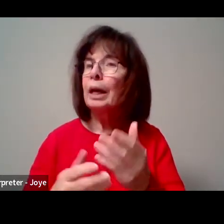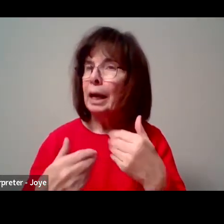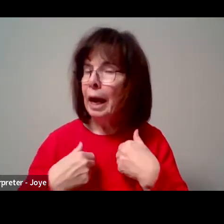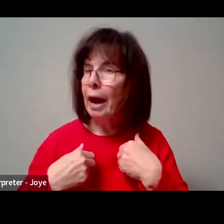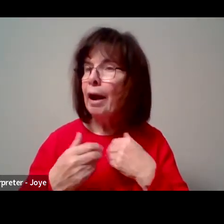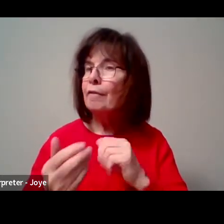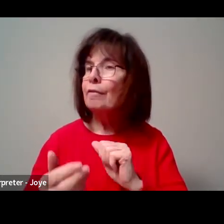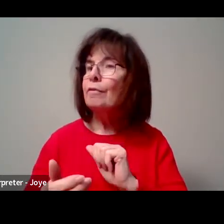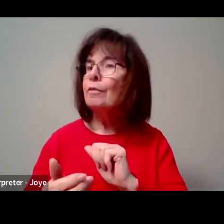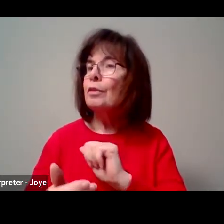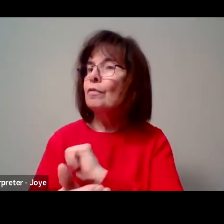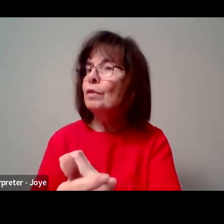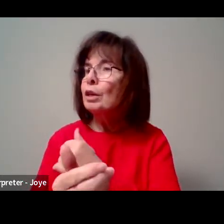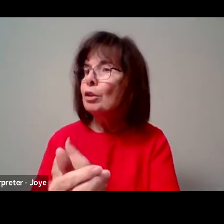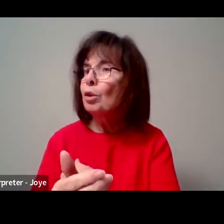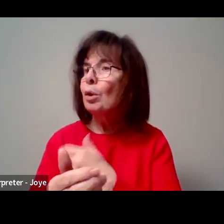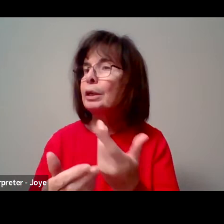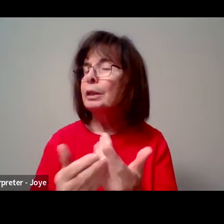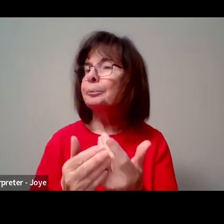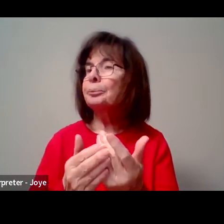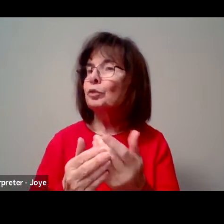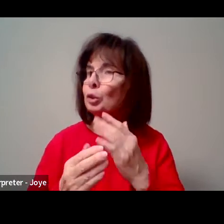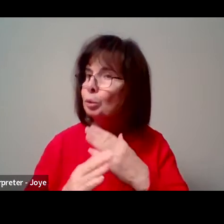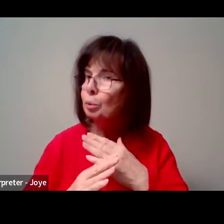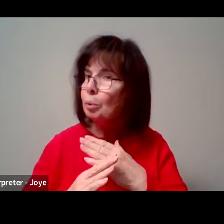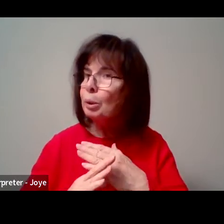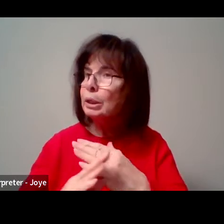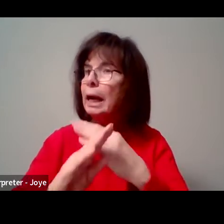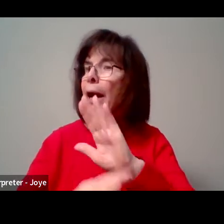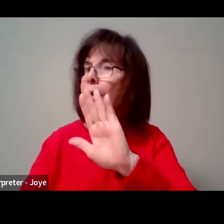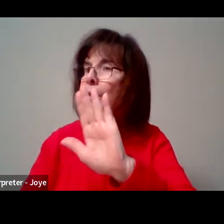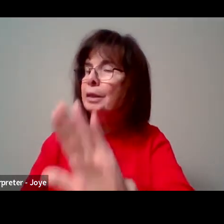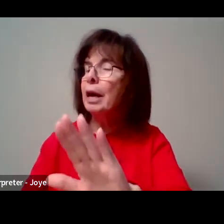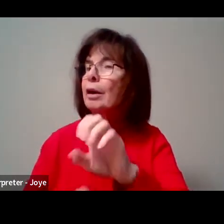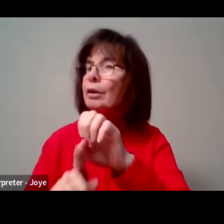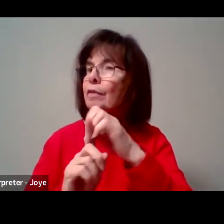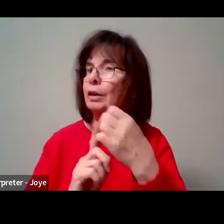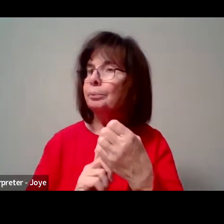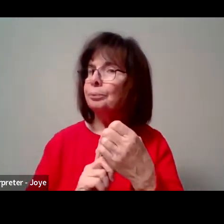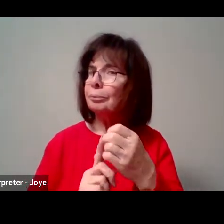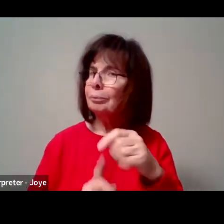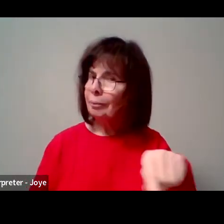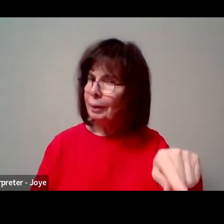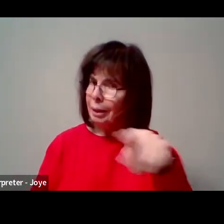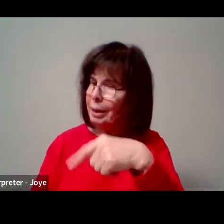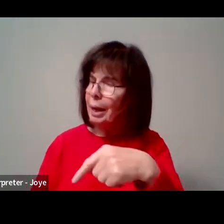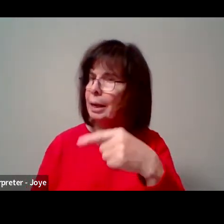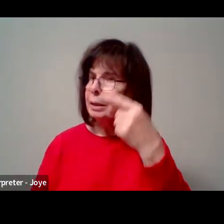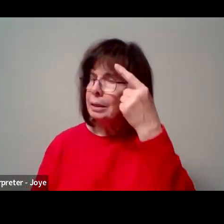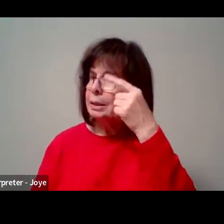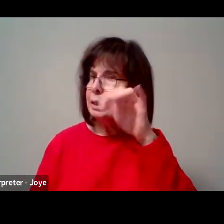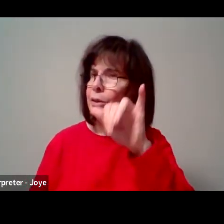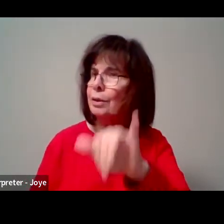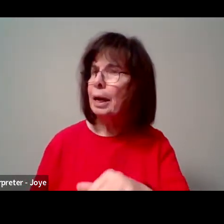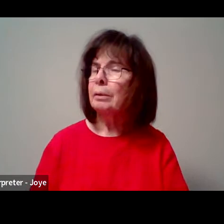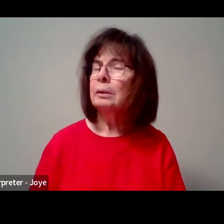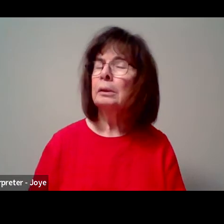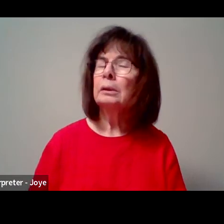to implement practices to protect their environments, that they consider those things.